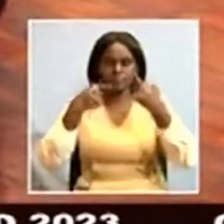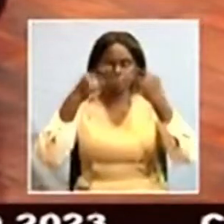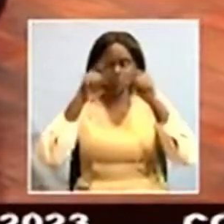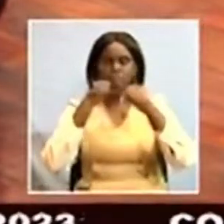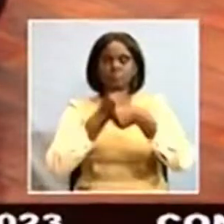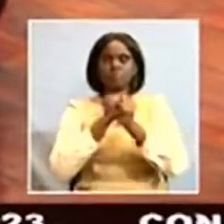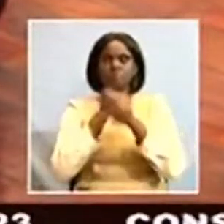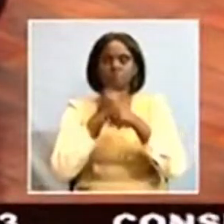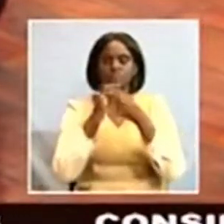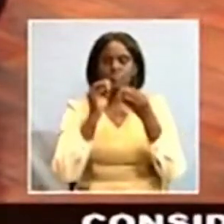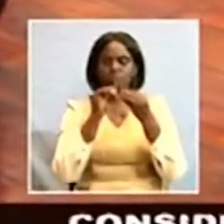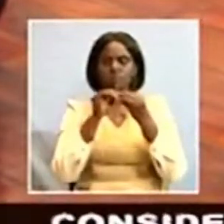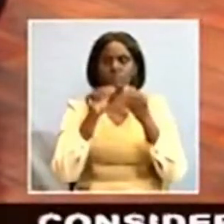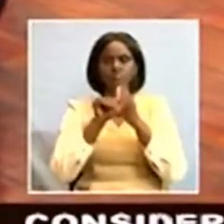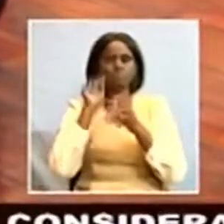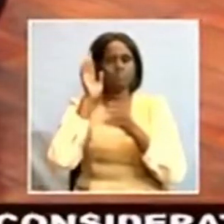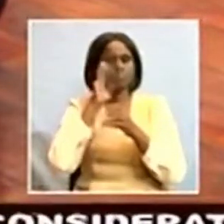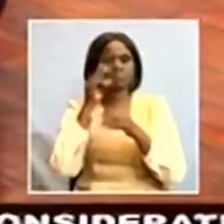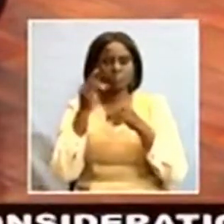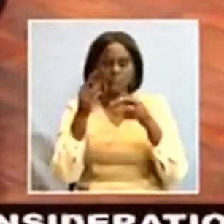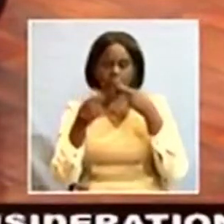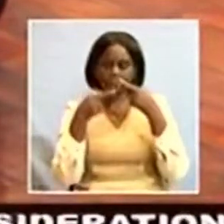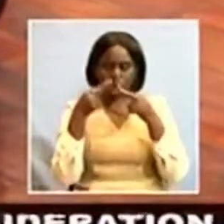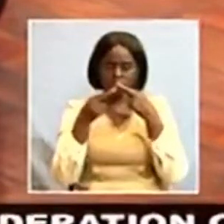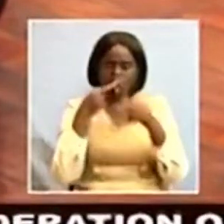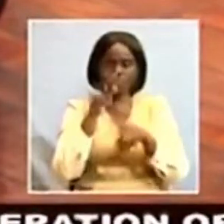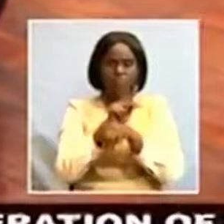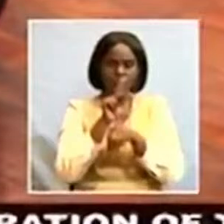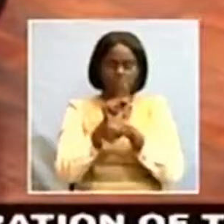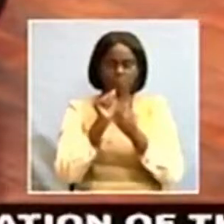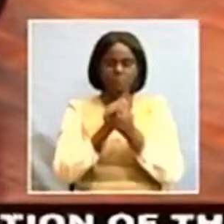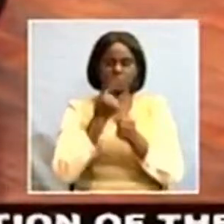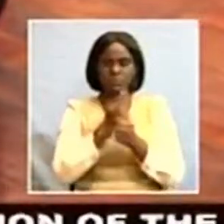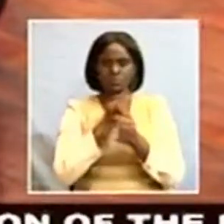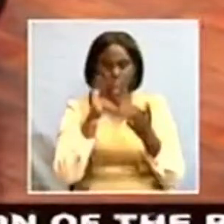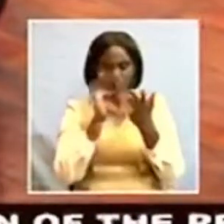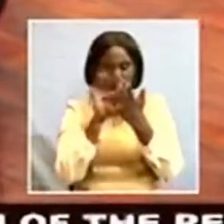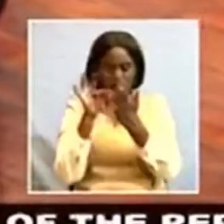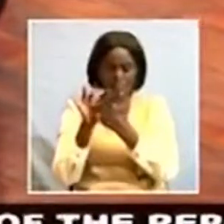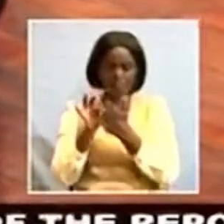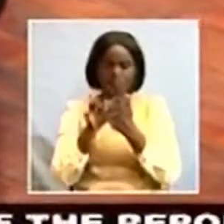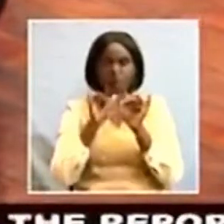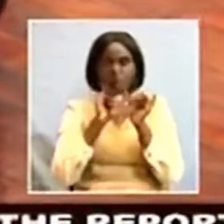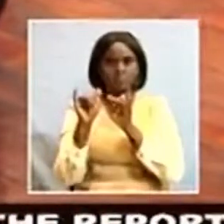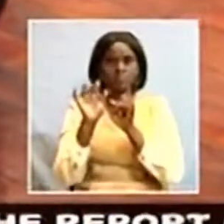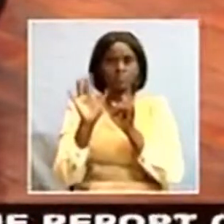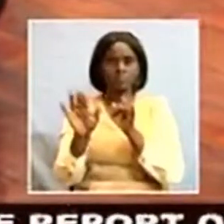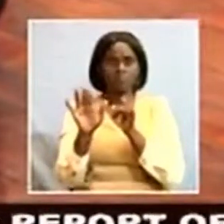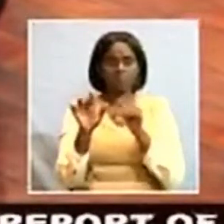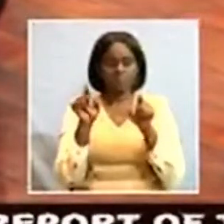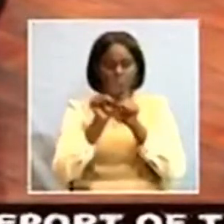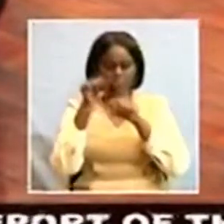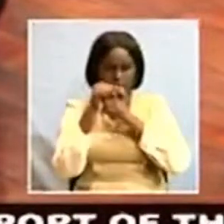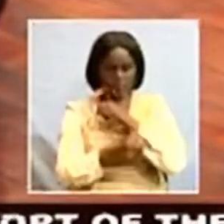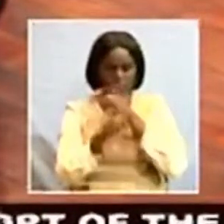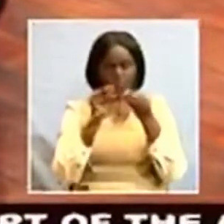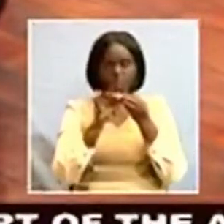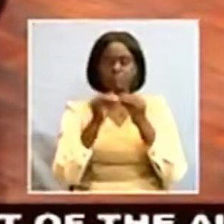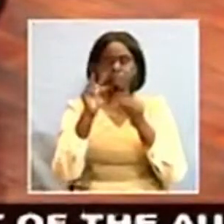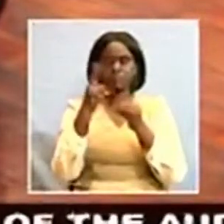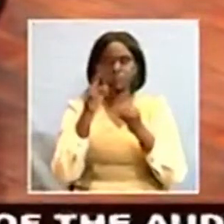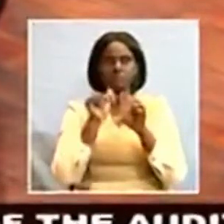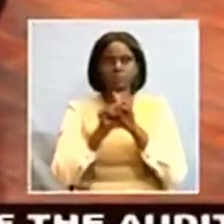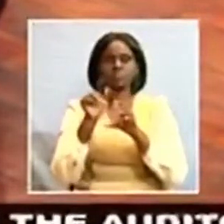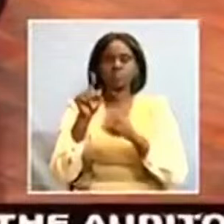made in the bar and restaurant project, with only fixtures and fittings remaining. Detail number 2 is on